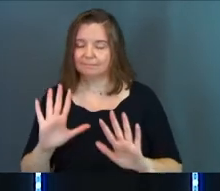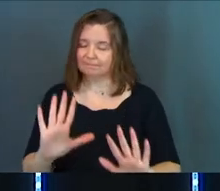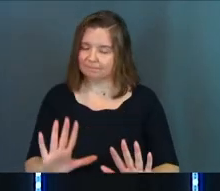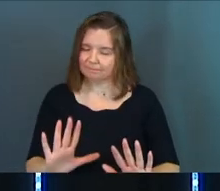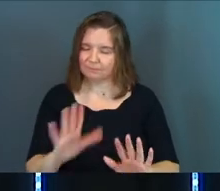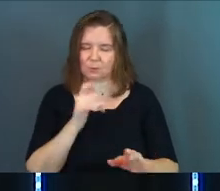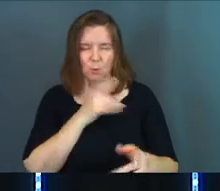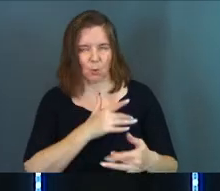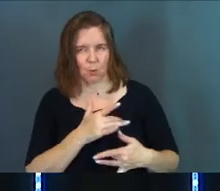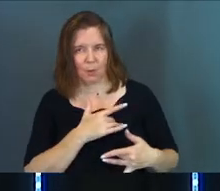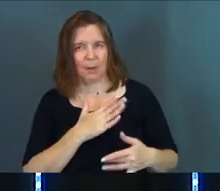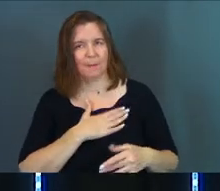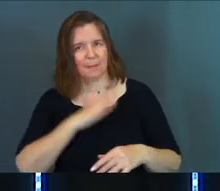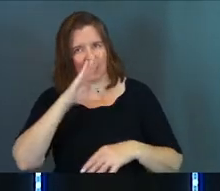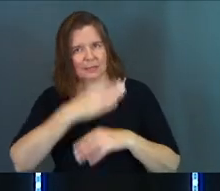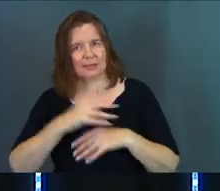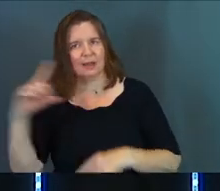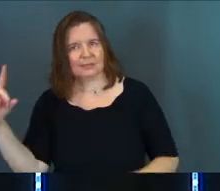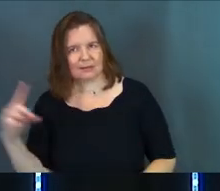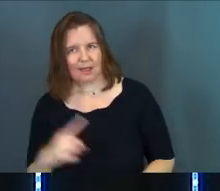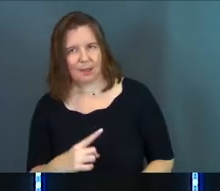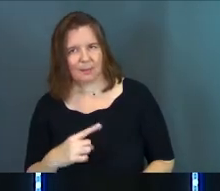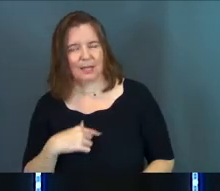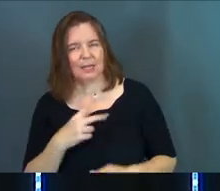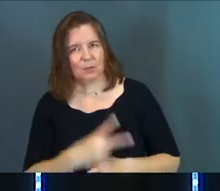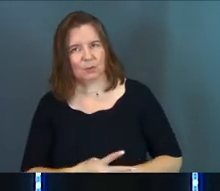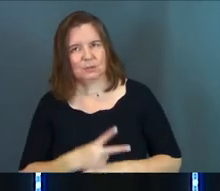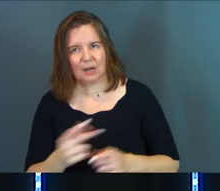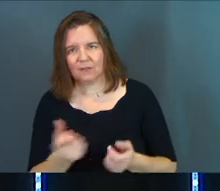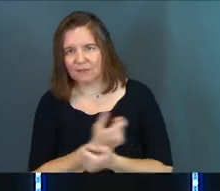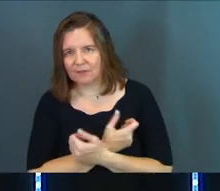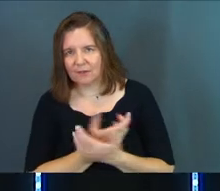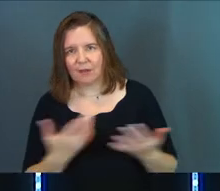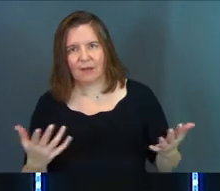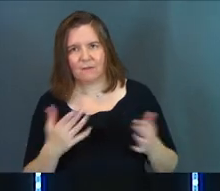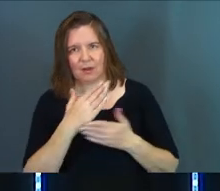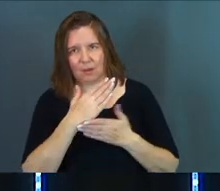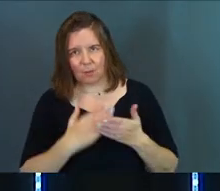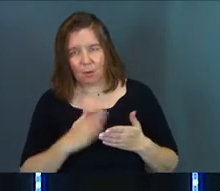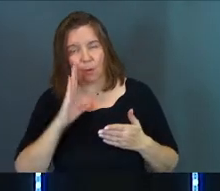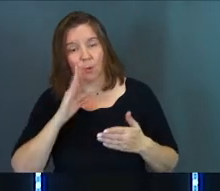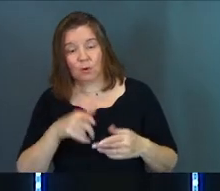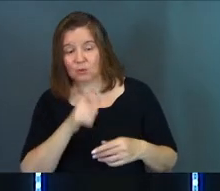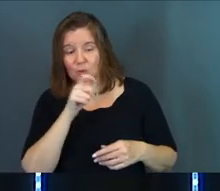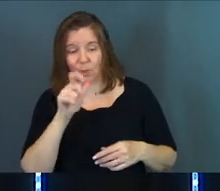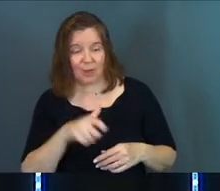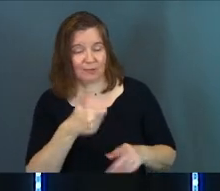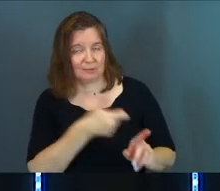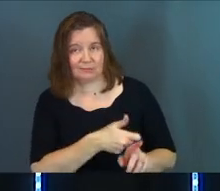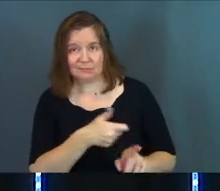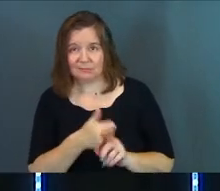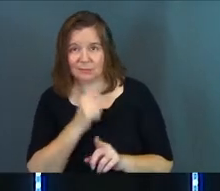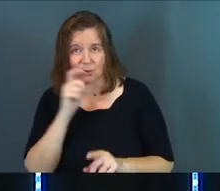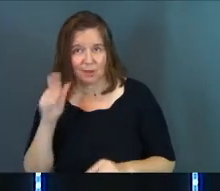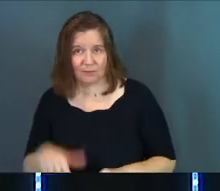worry. My son's coming. And He's going to take care of every single part of it so that you don't have to.